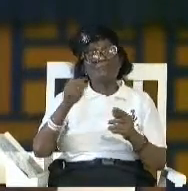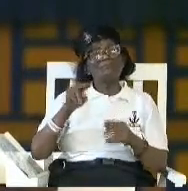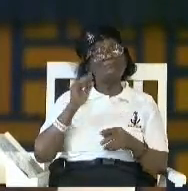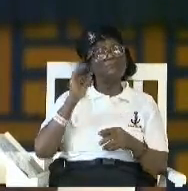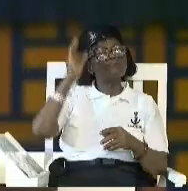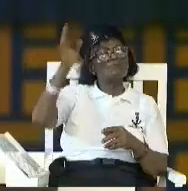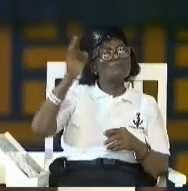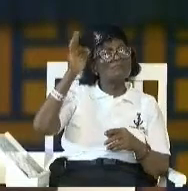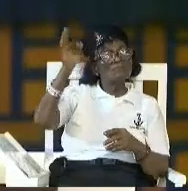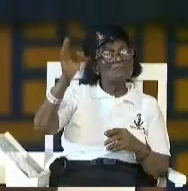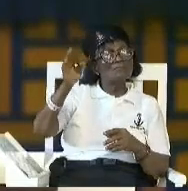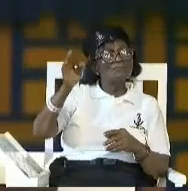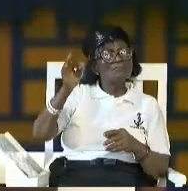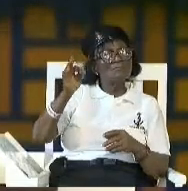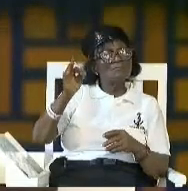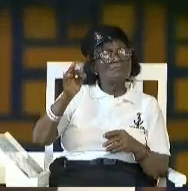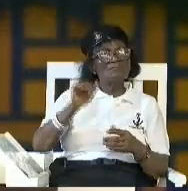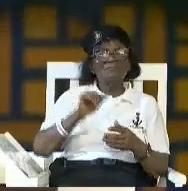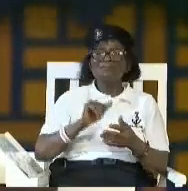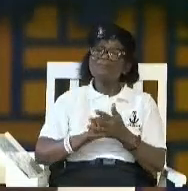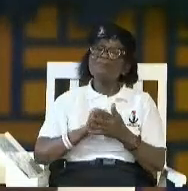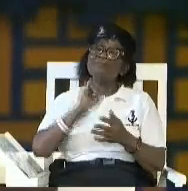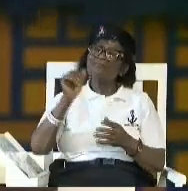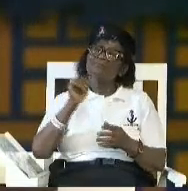But that's not even the point.